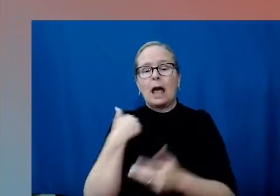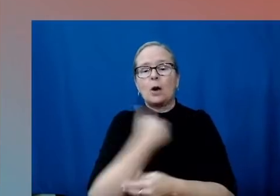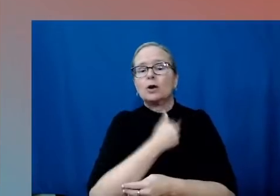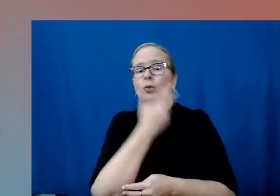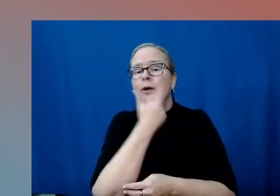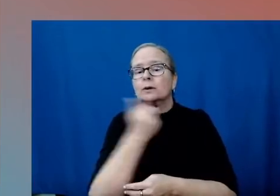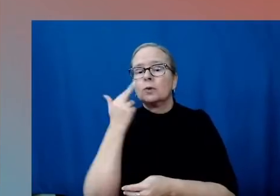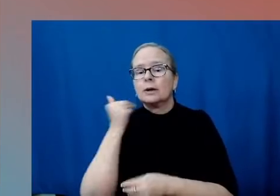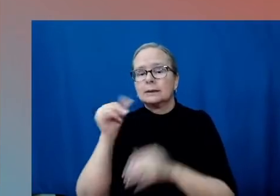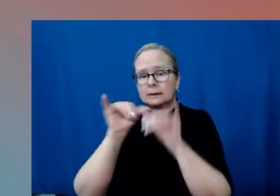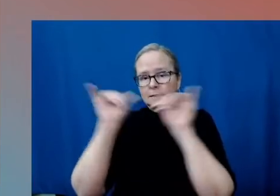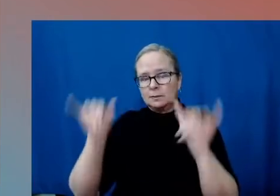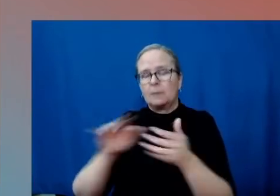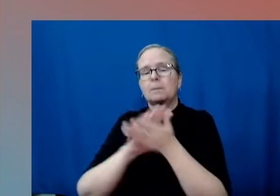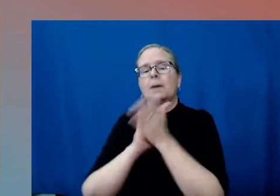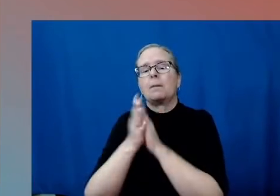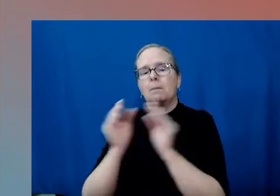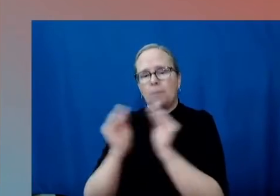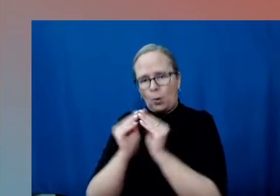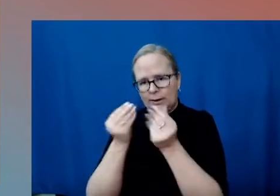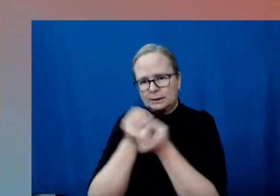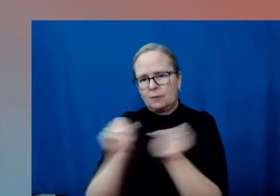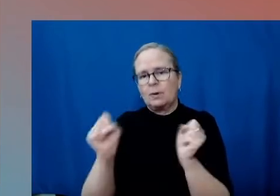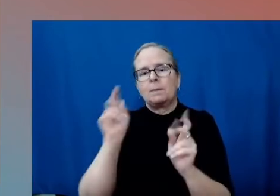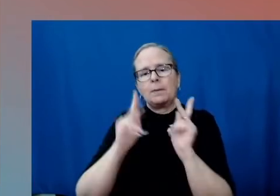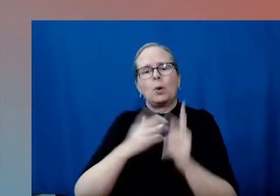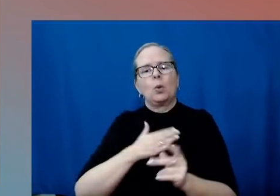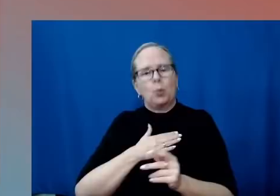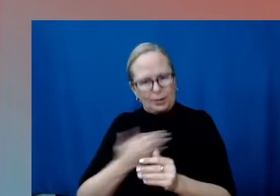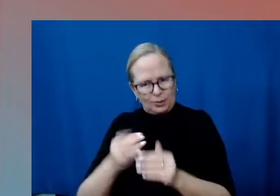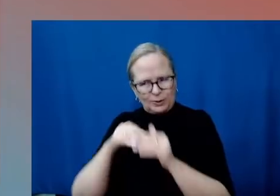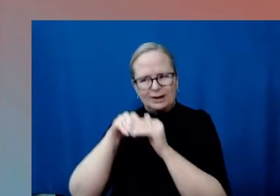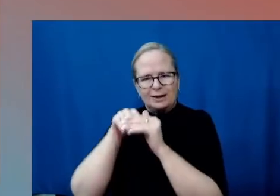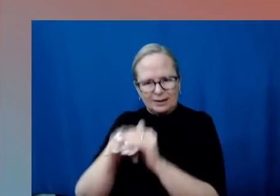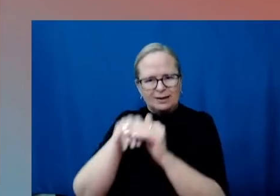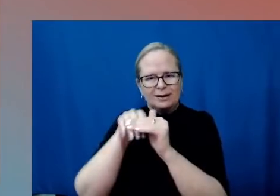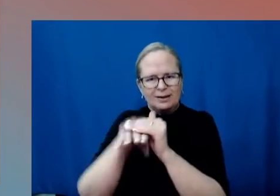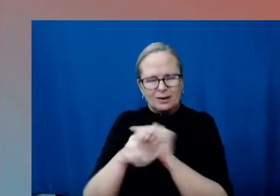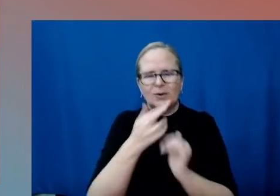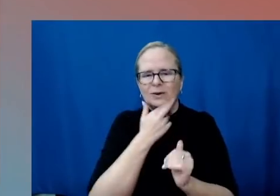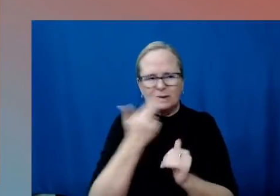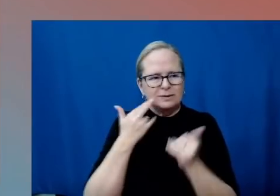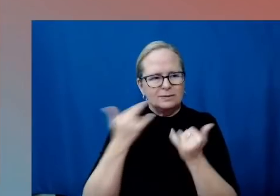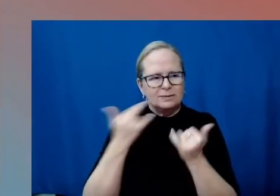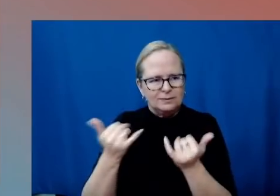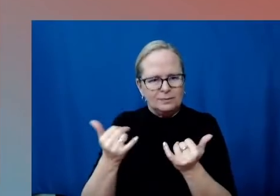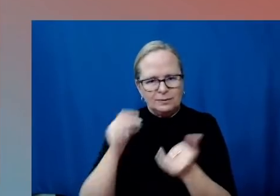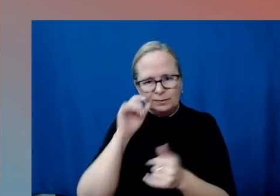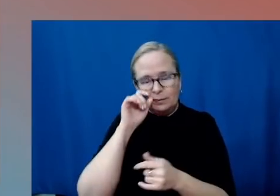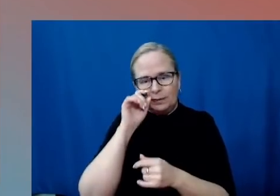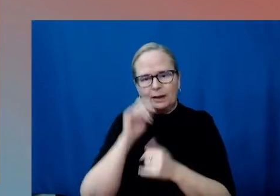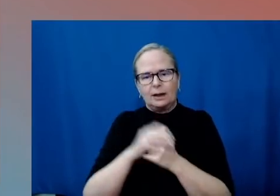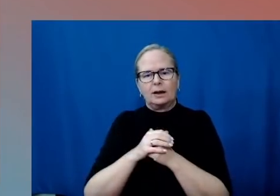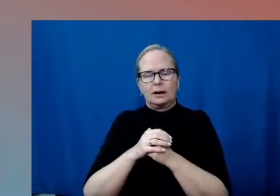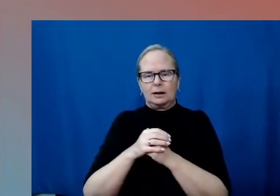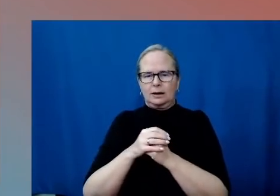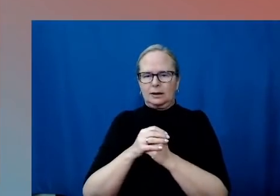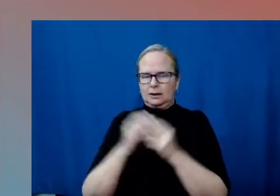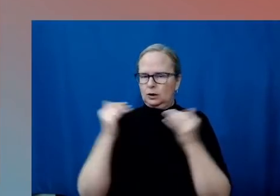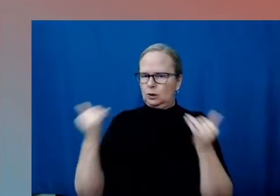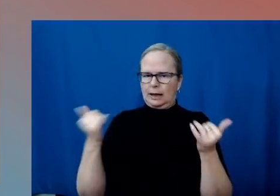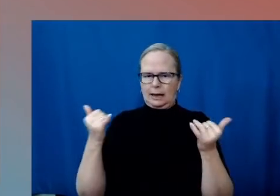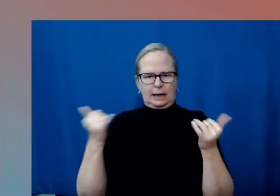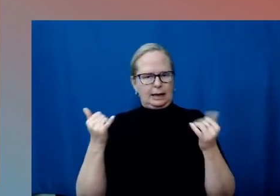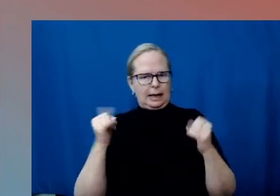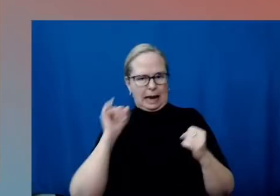system safer. And so that I think that there are more people willing to go into restaurants. And I fear that